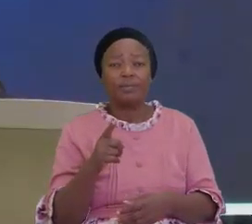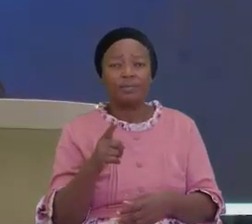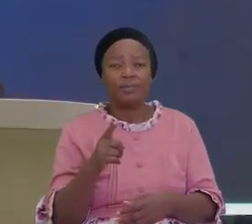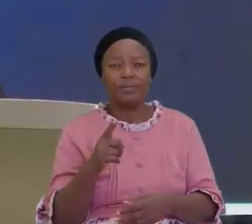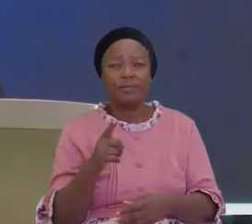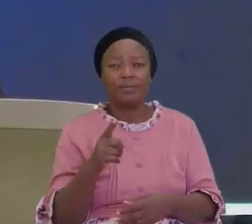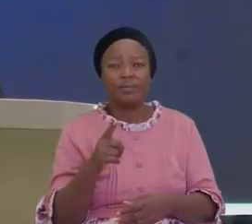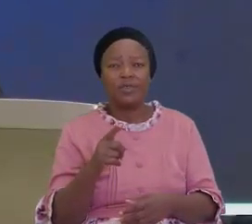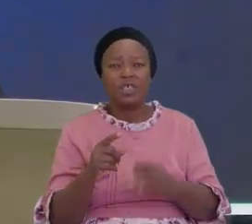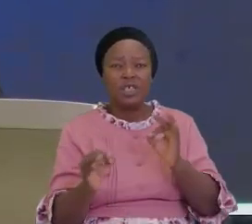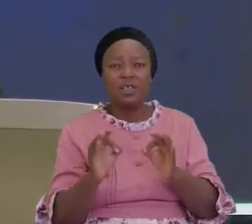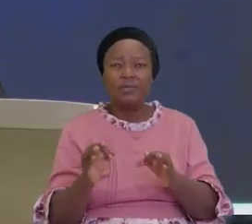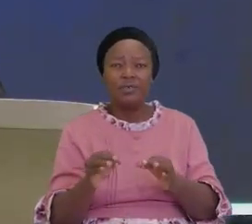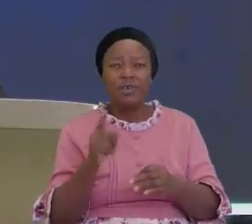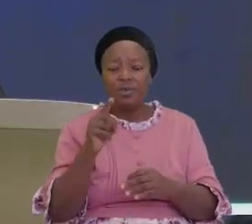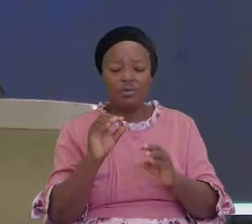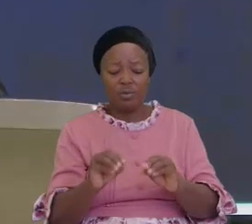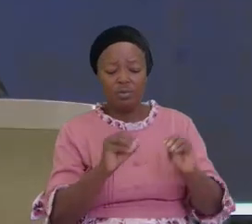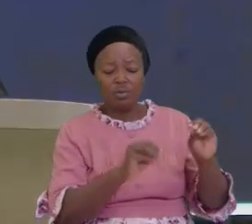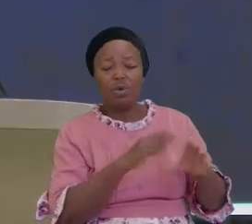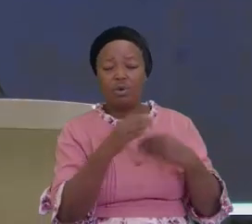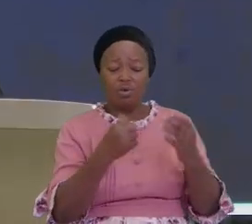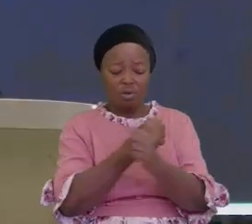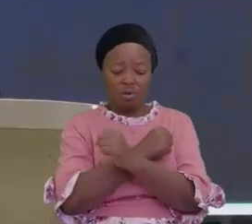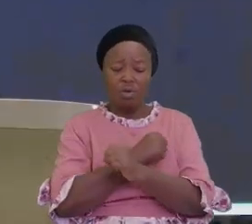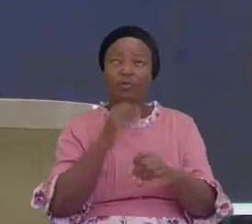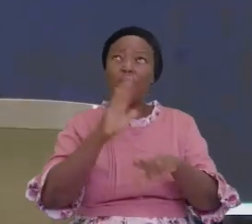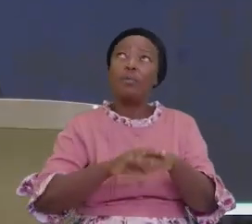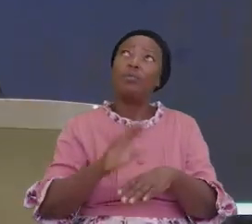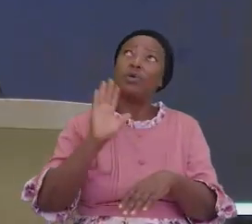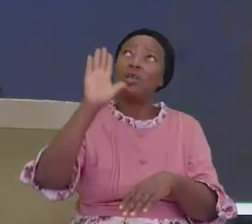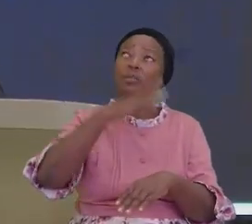If you center your affection and your love on him